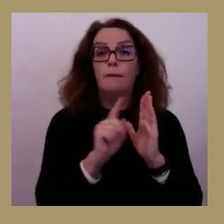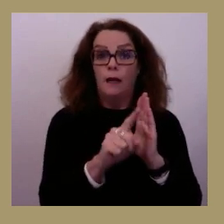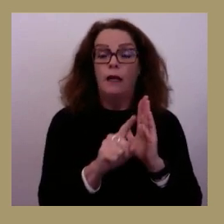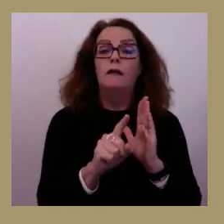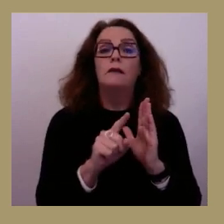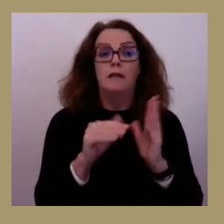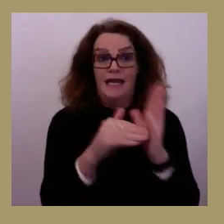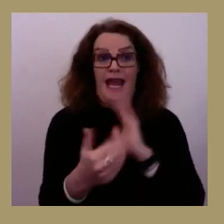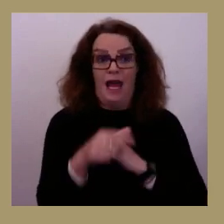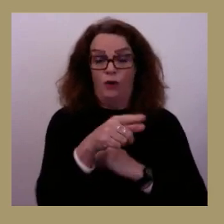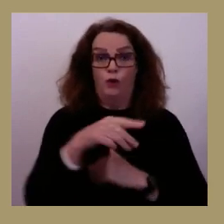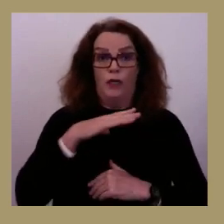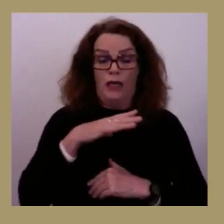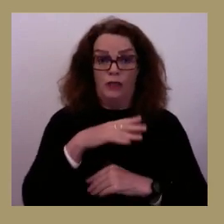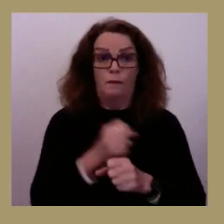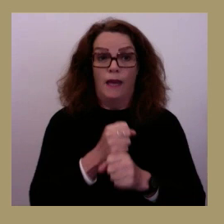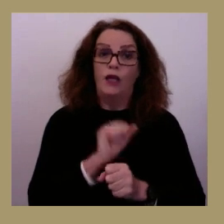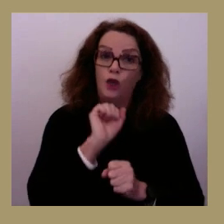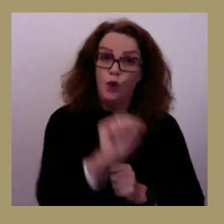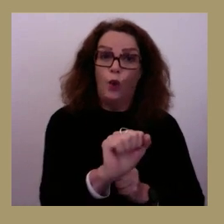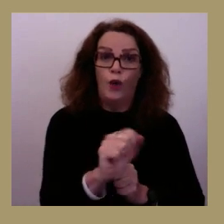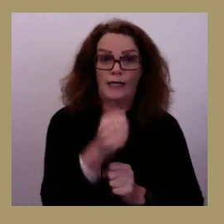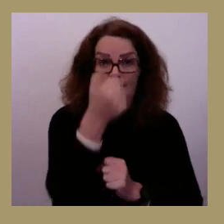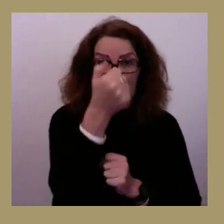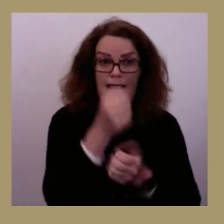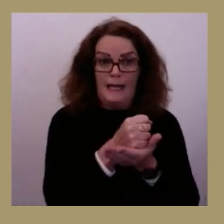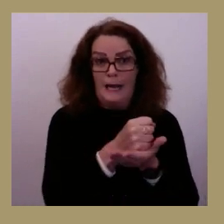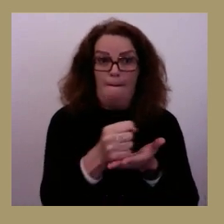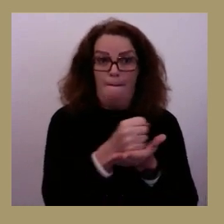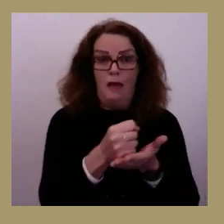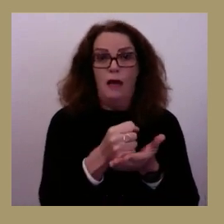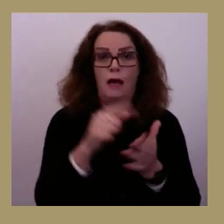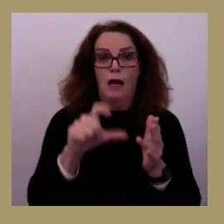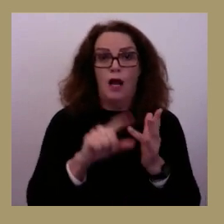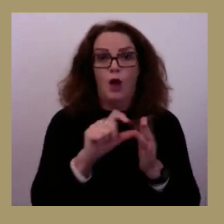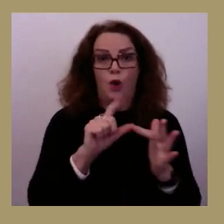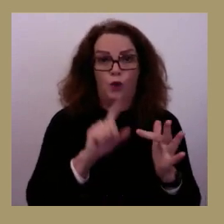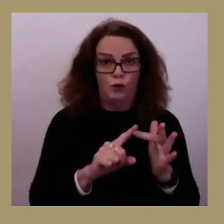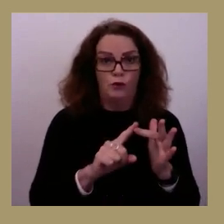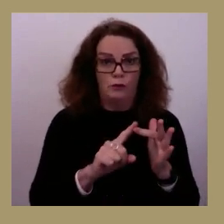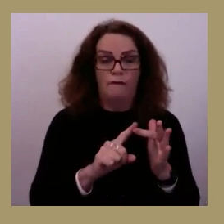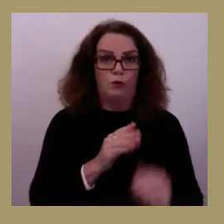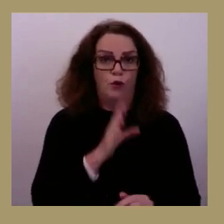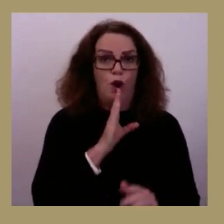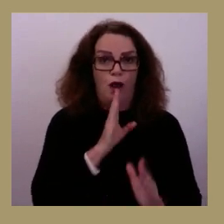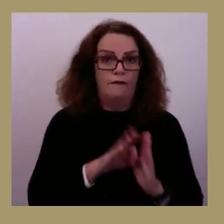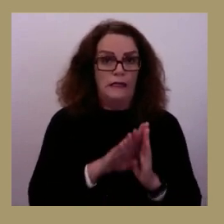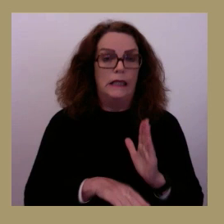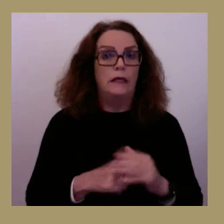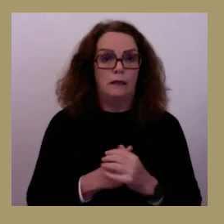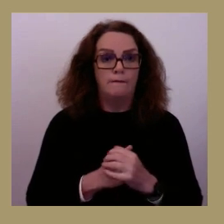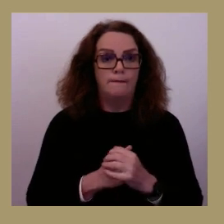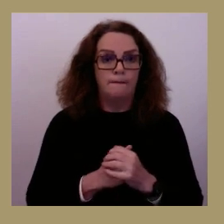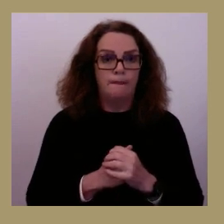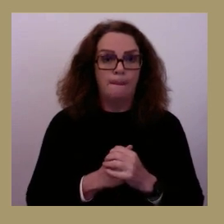as well. That is to protect customers' information at the mobile application level. So that's whatever you choose.